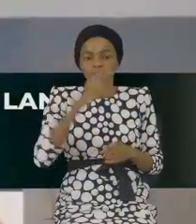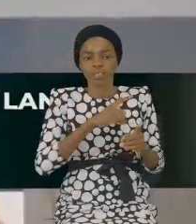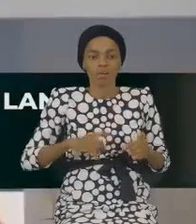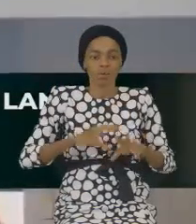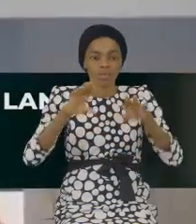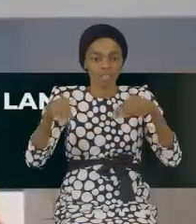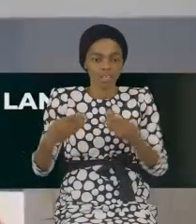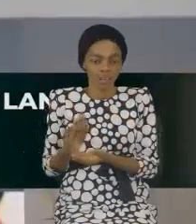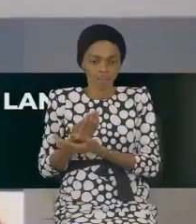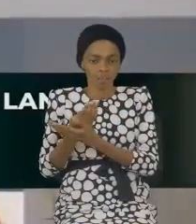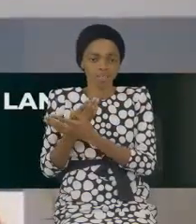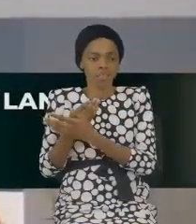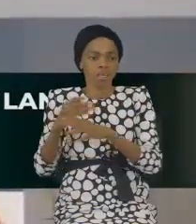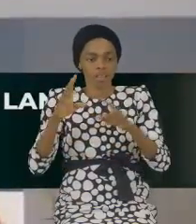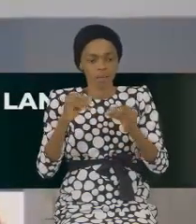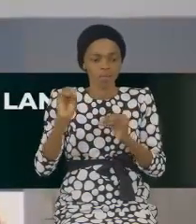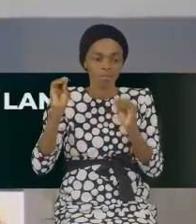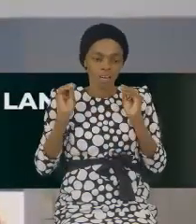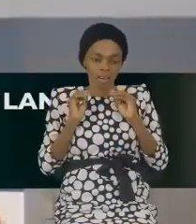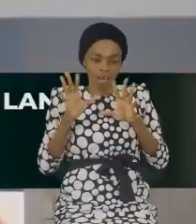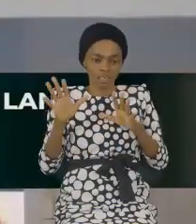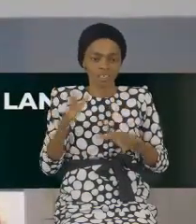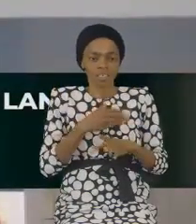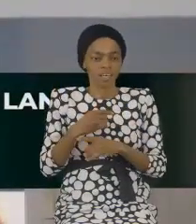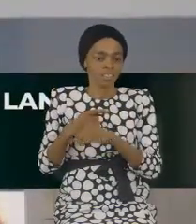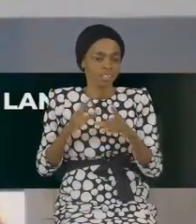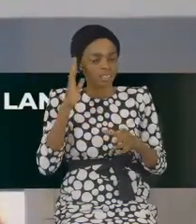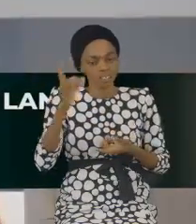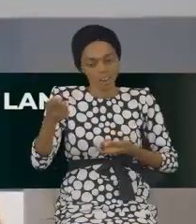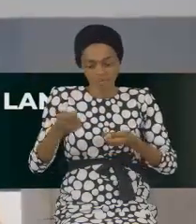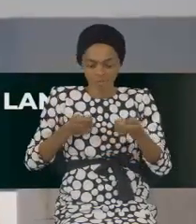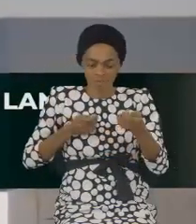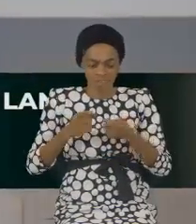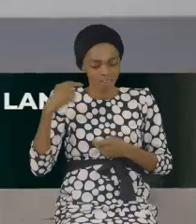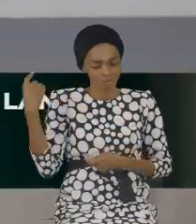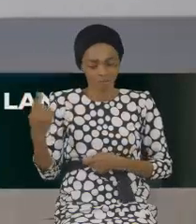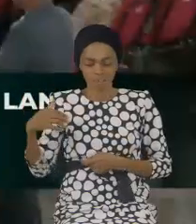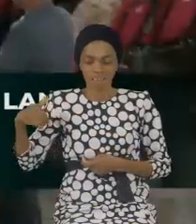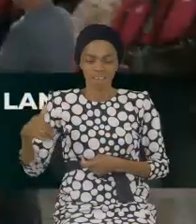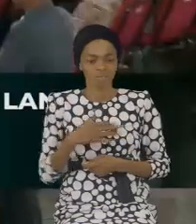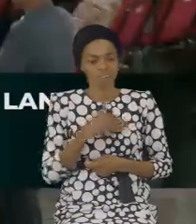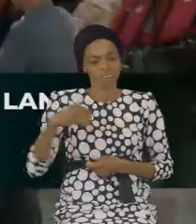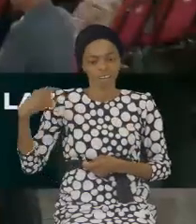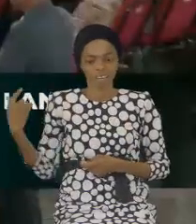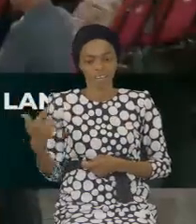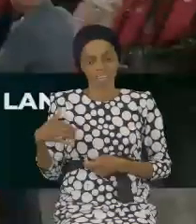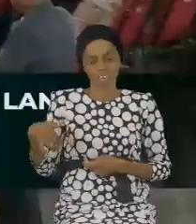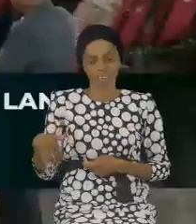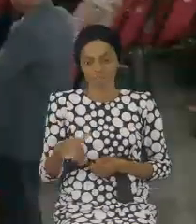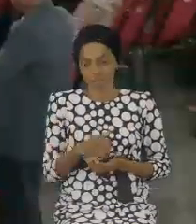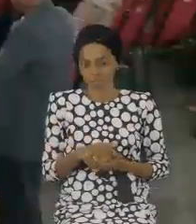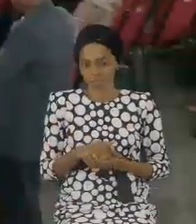giveth them light, and they shall reign forever and ever." Amen. "And